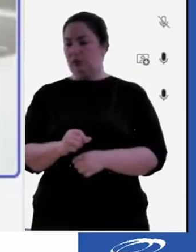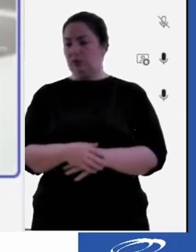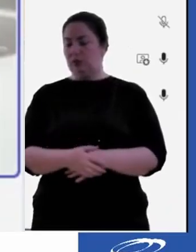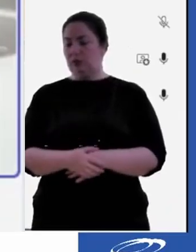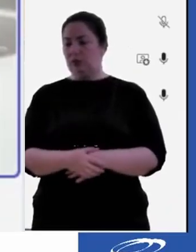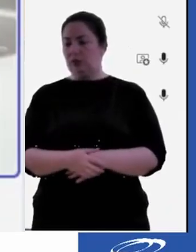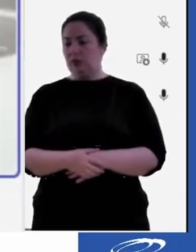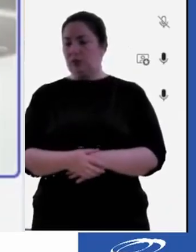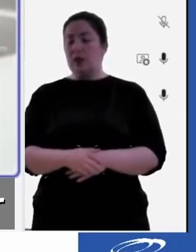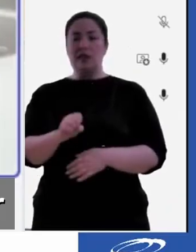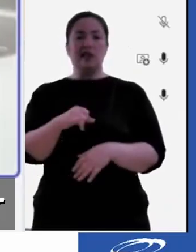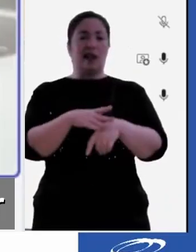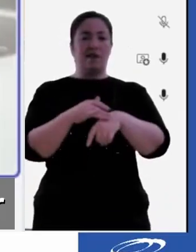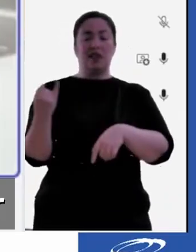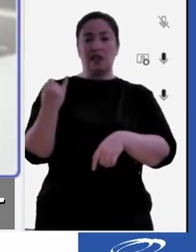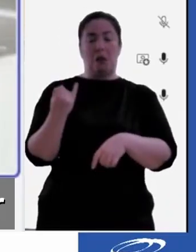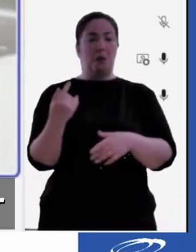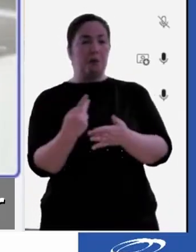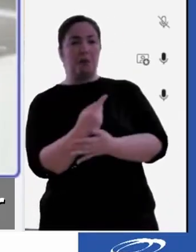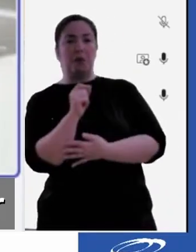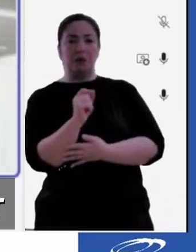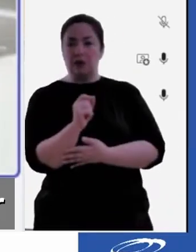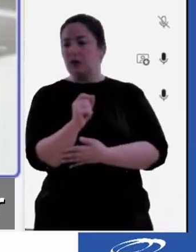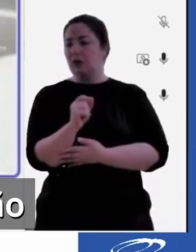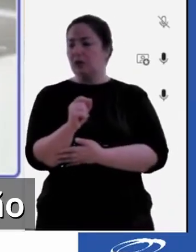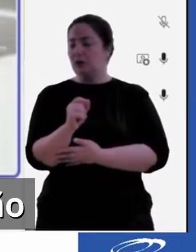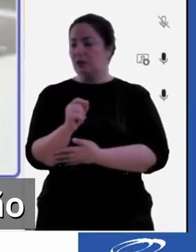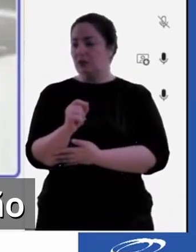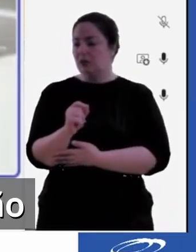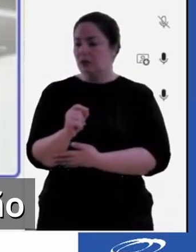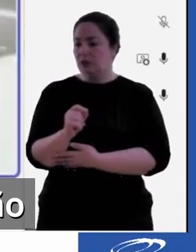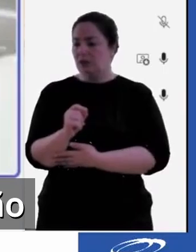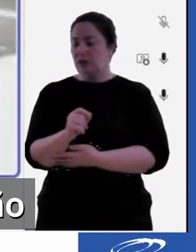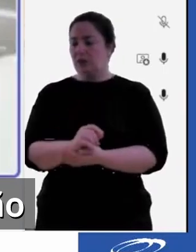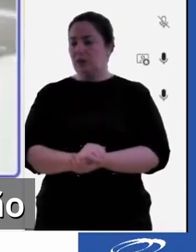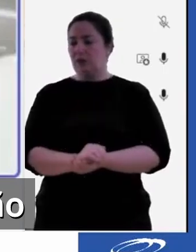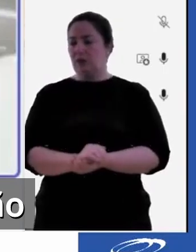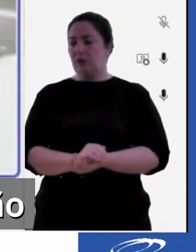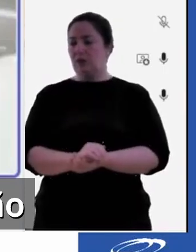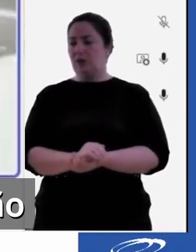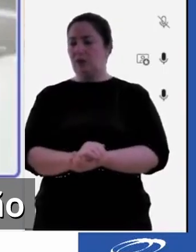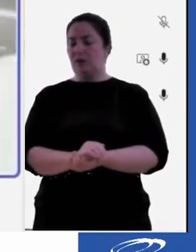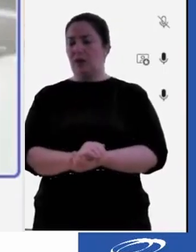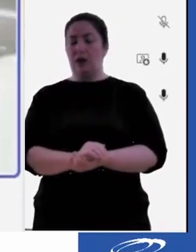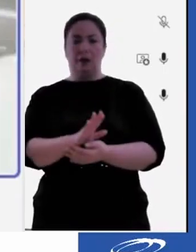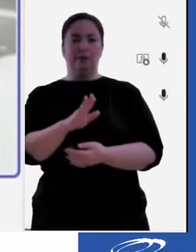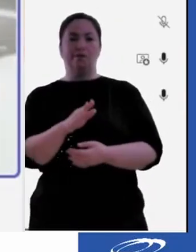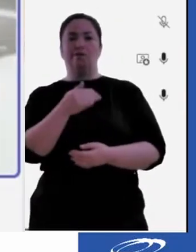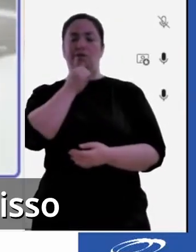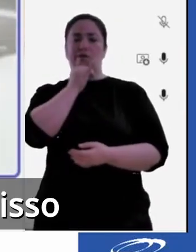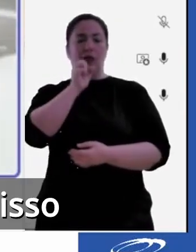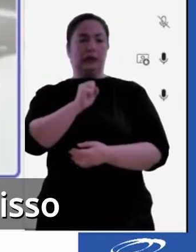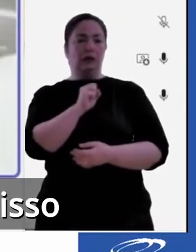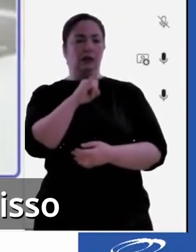periprosthetic joint infection. So it's great if your case happens to be caused by an organism on the panel, but if not, then it's not terribly